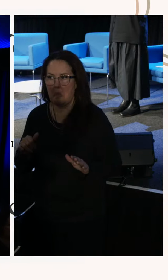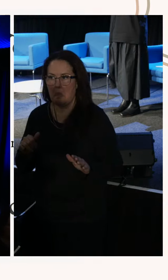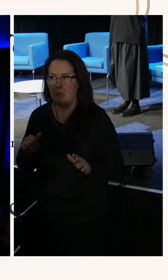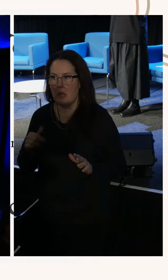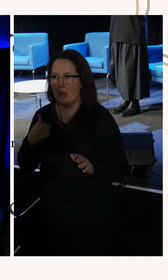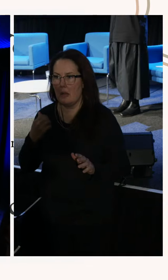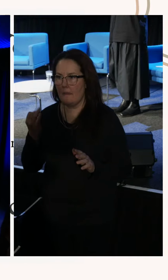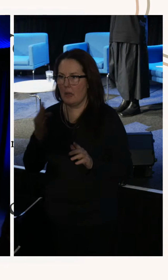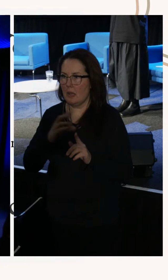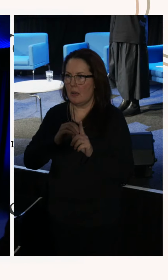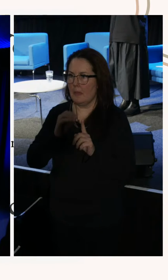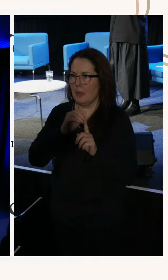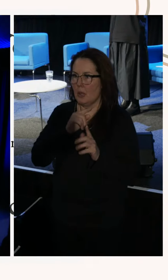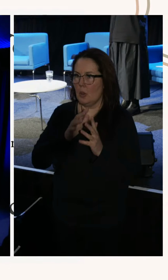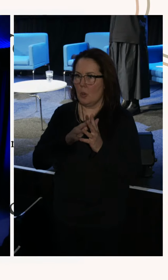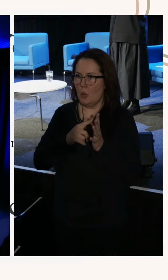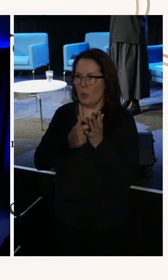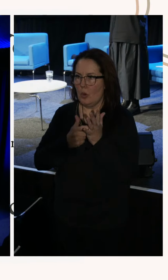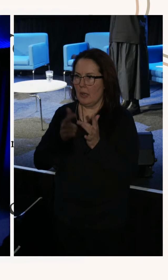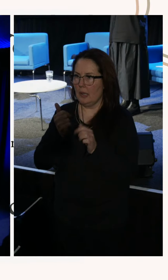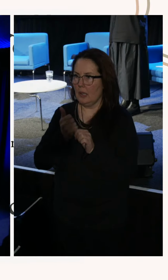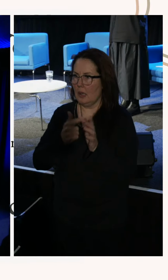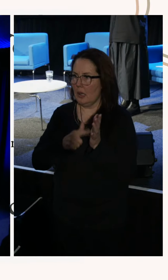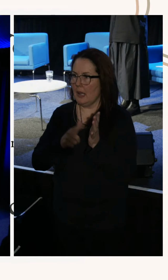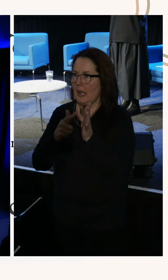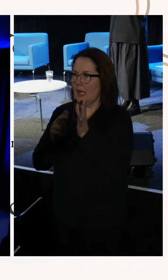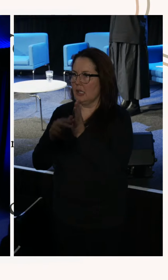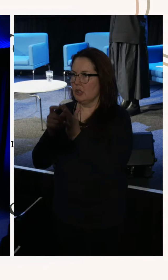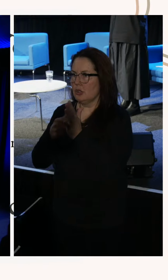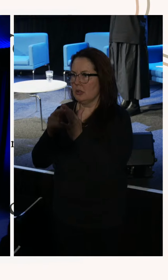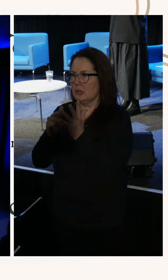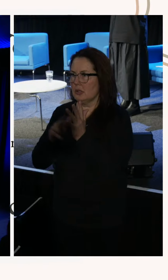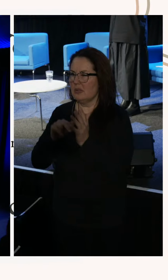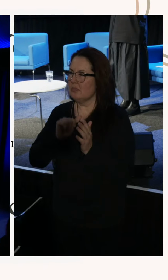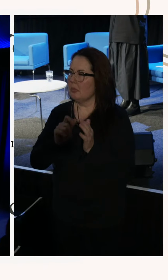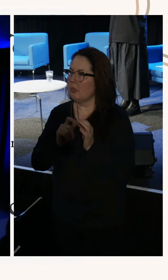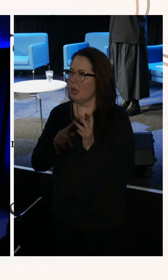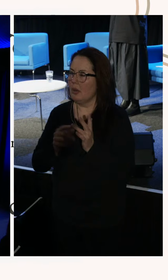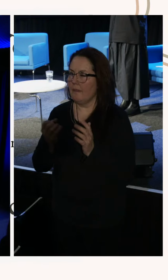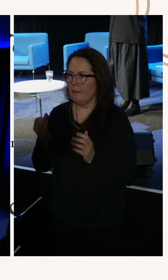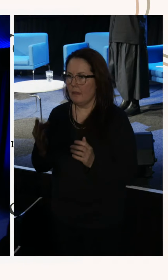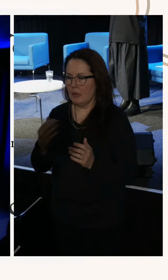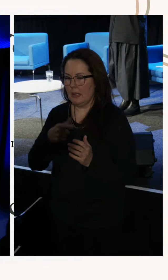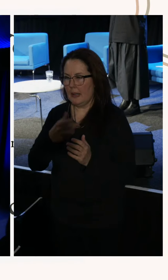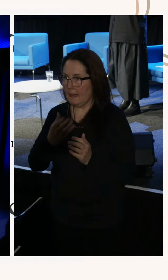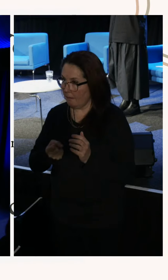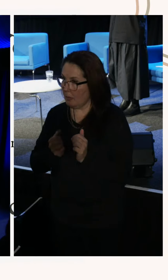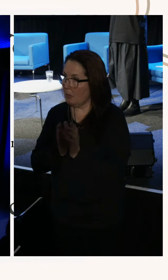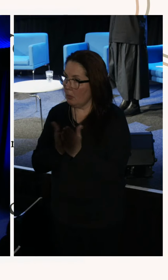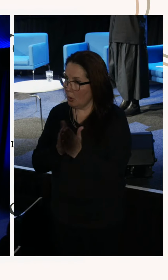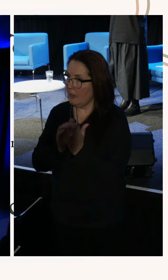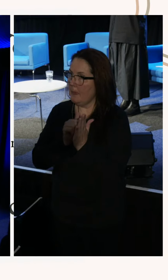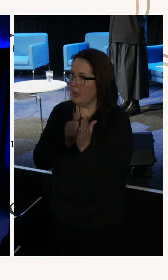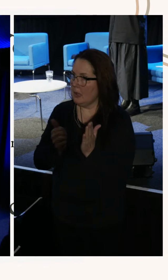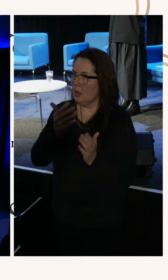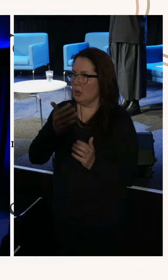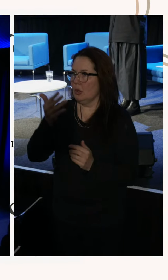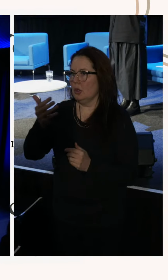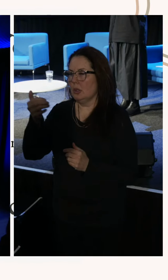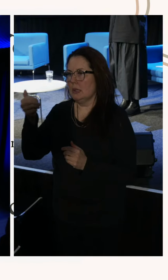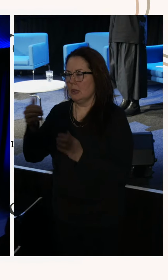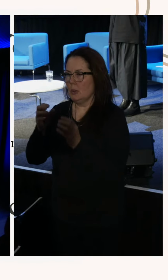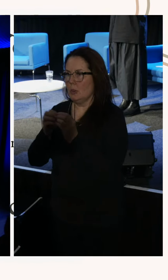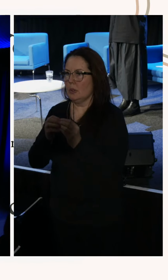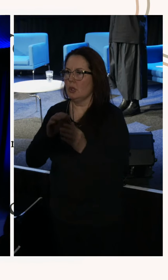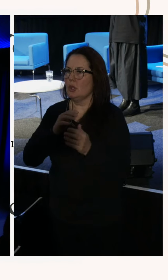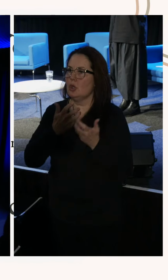Warrigal Anderson. I do know that he had a book that was published in 1996 with the University of Queensland Press.